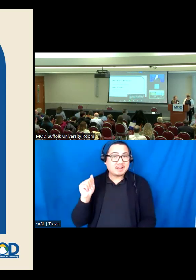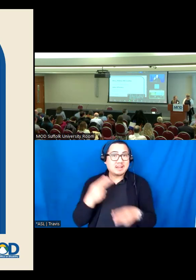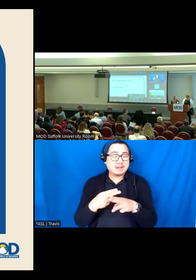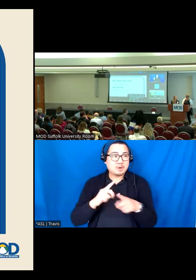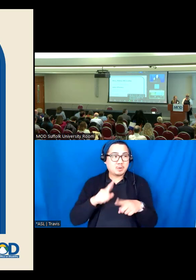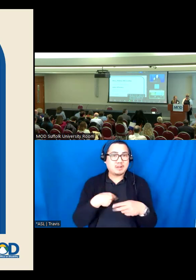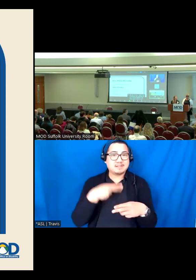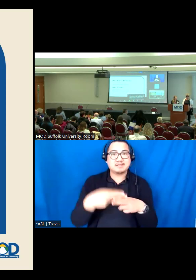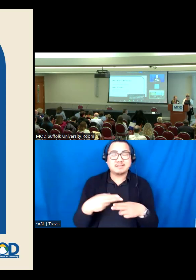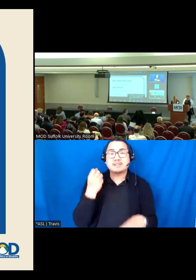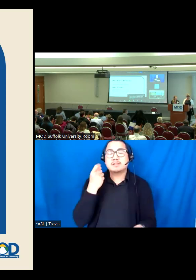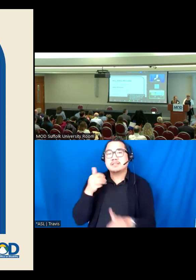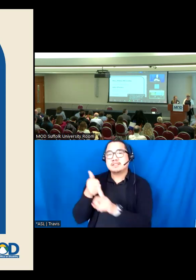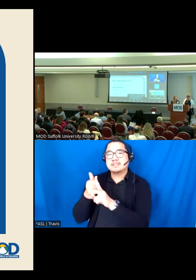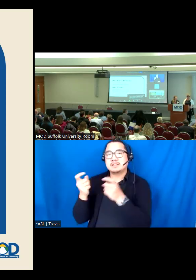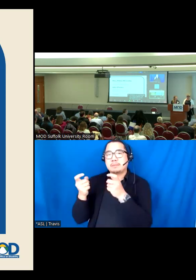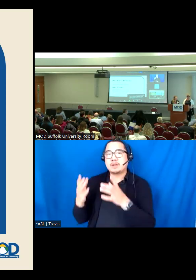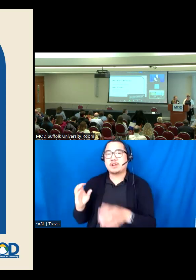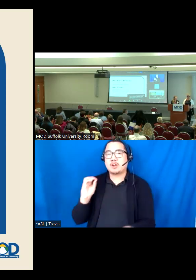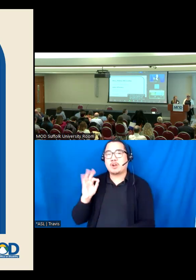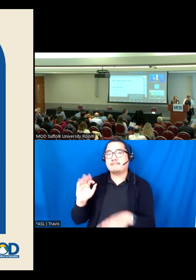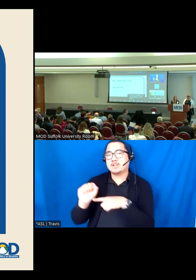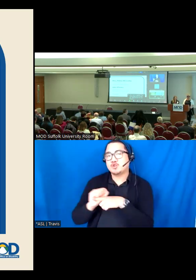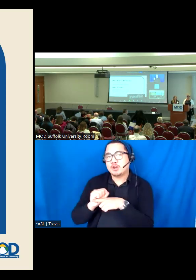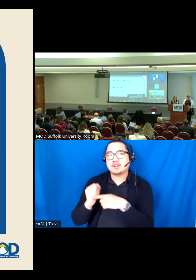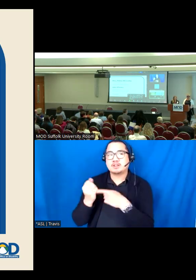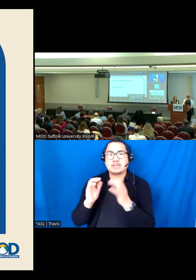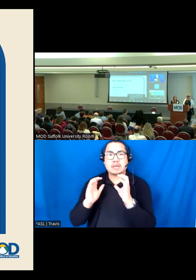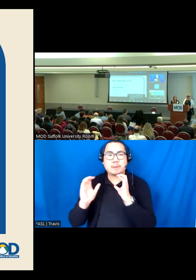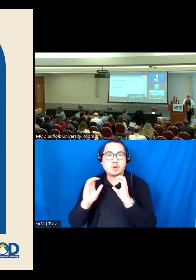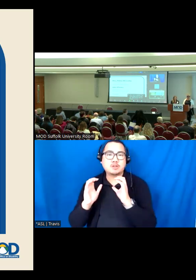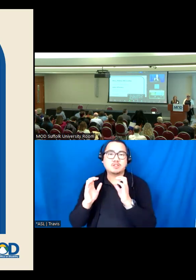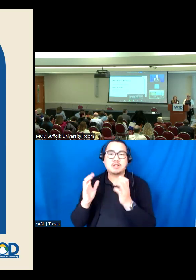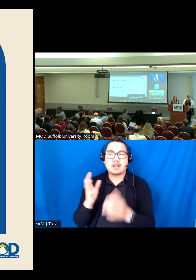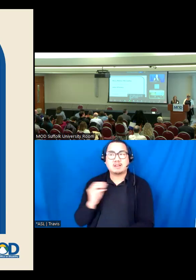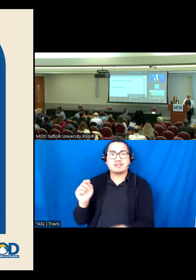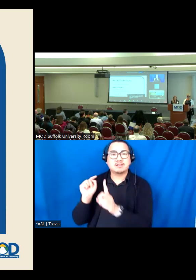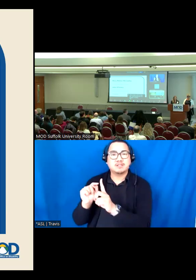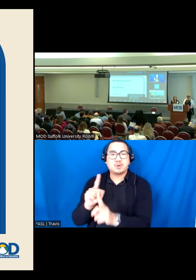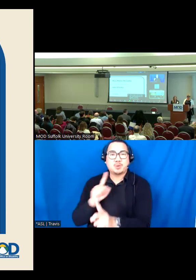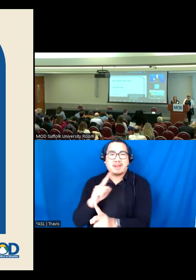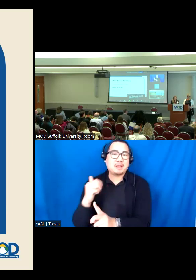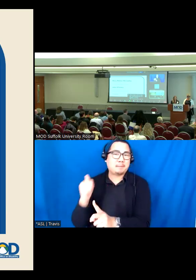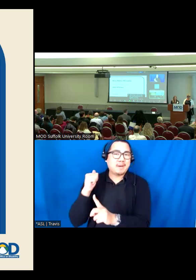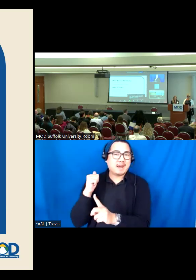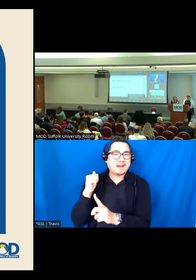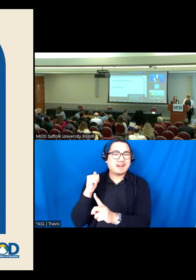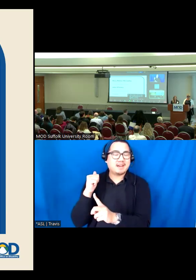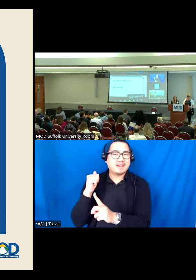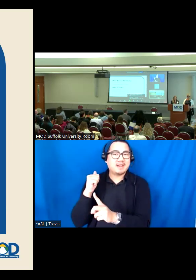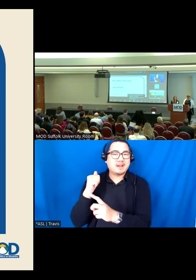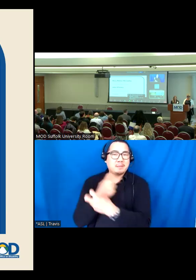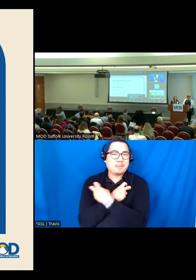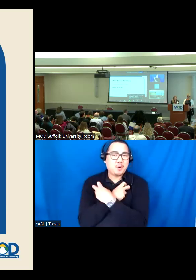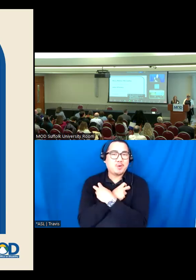she is the manager of training and communications, and she is the backbone behind this event. She's done